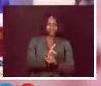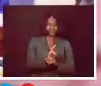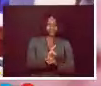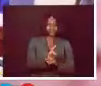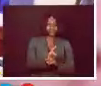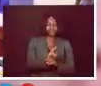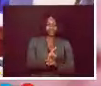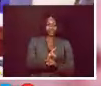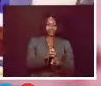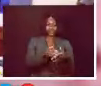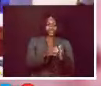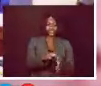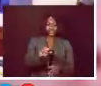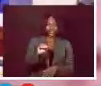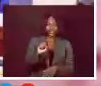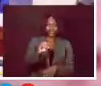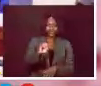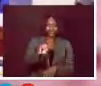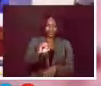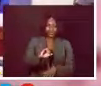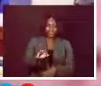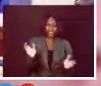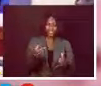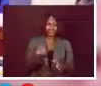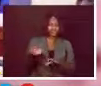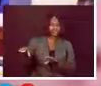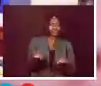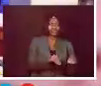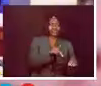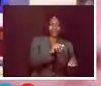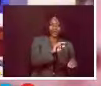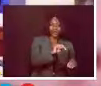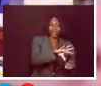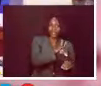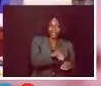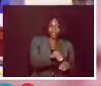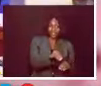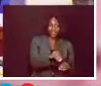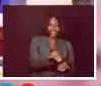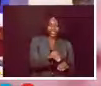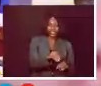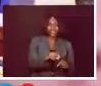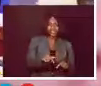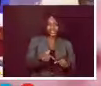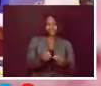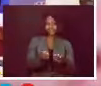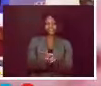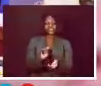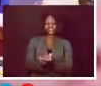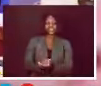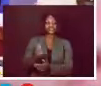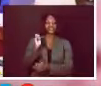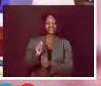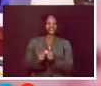Monsu encouraged me to move from Pan-African Parliament to come to where whips usually go.